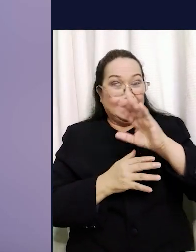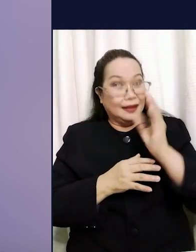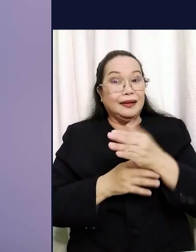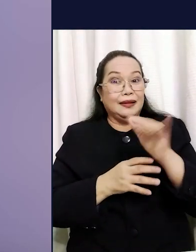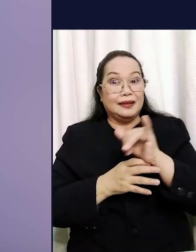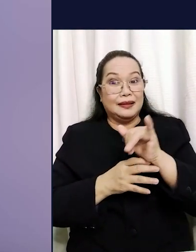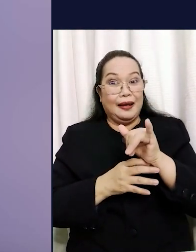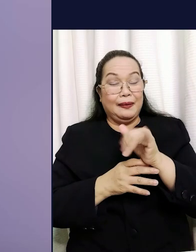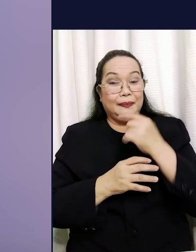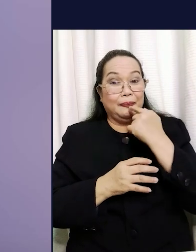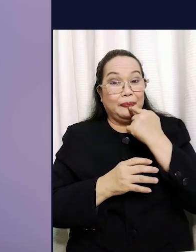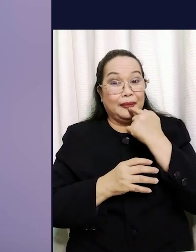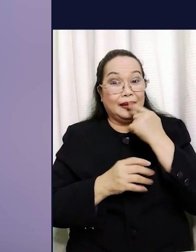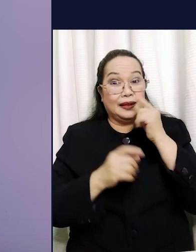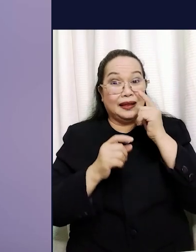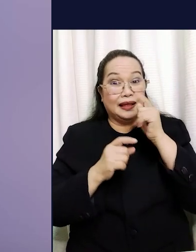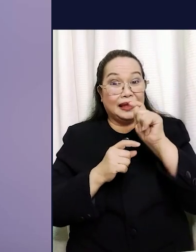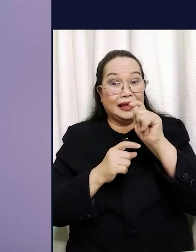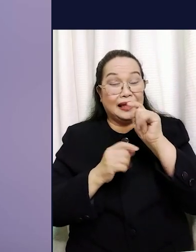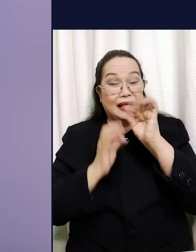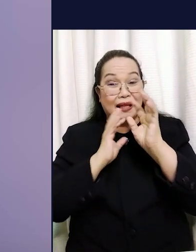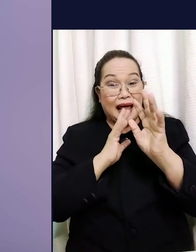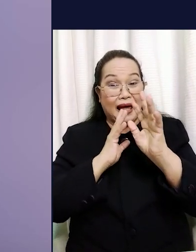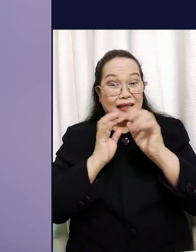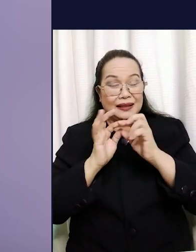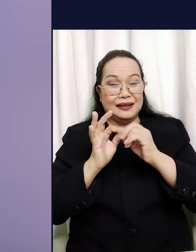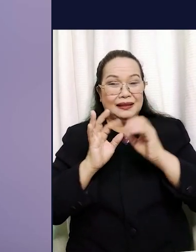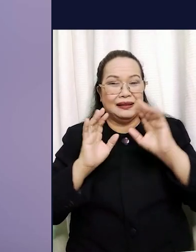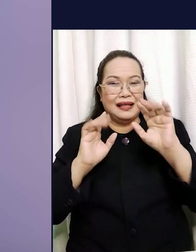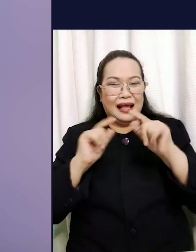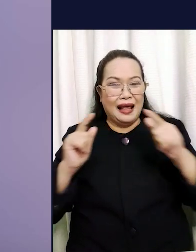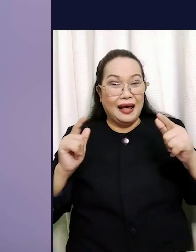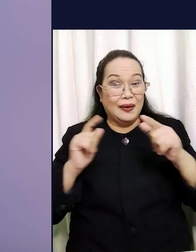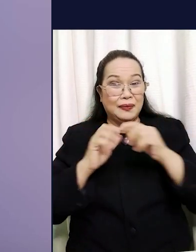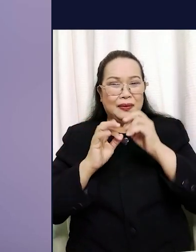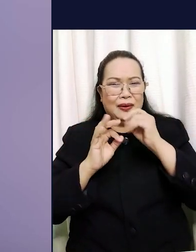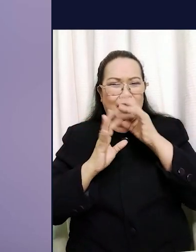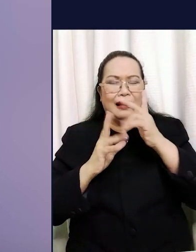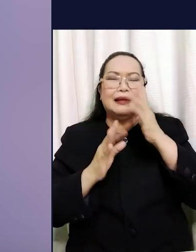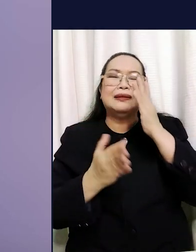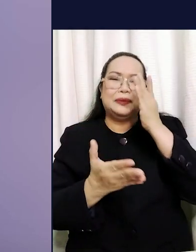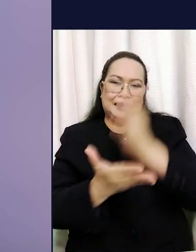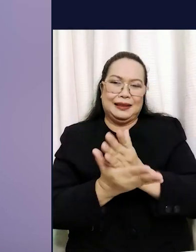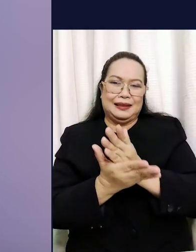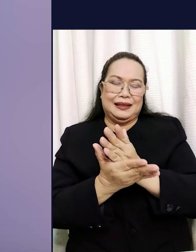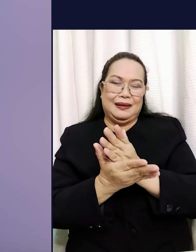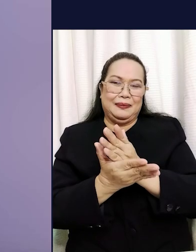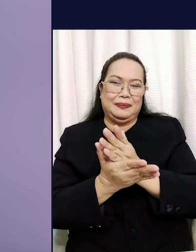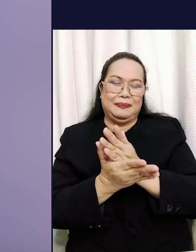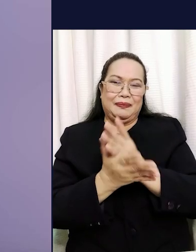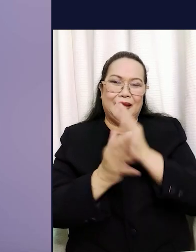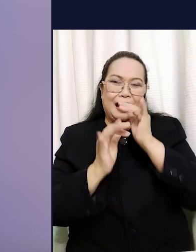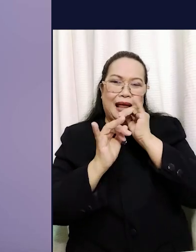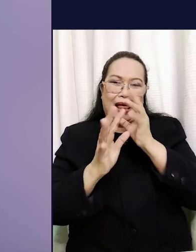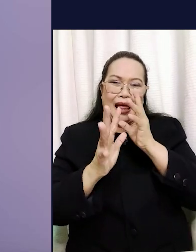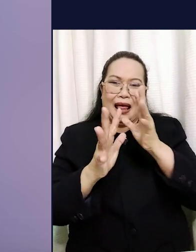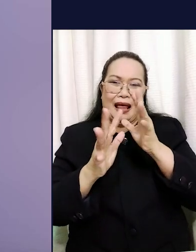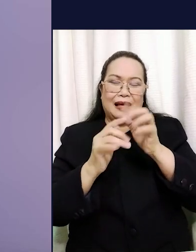thanks. It will also cease. Mawawala din po. Tongues shall make themselves